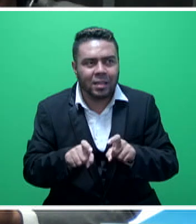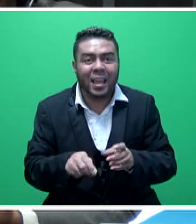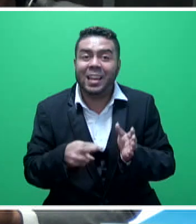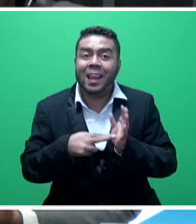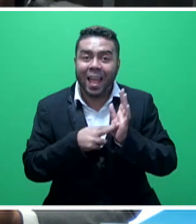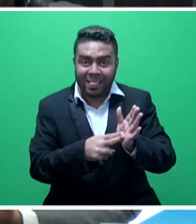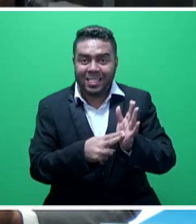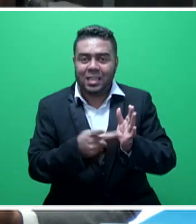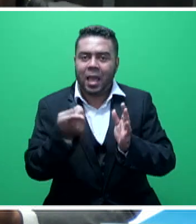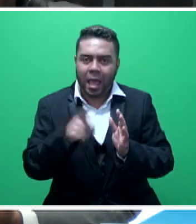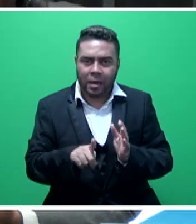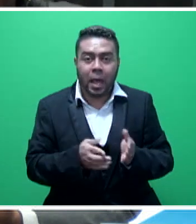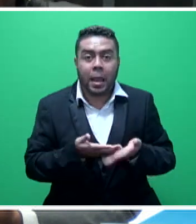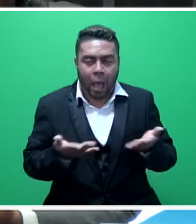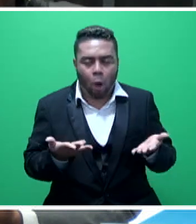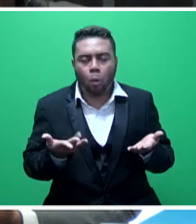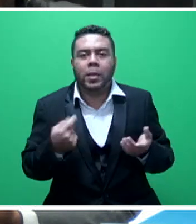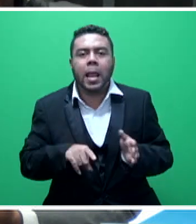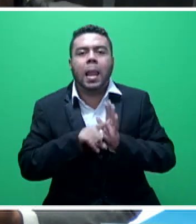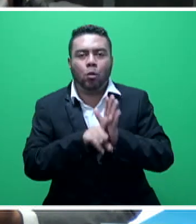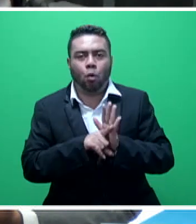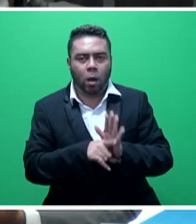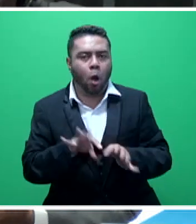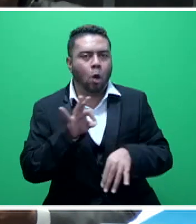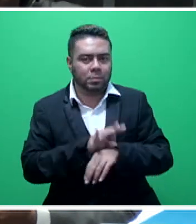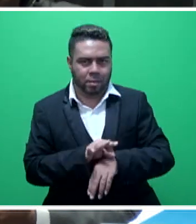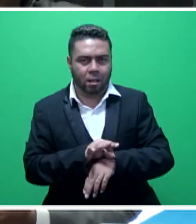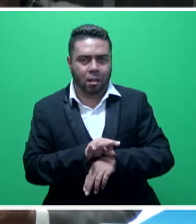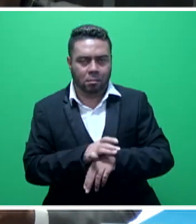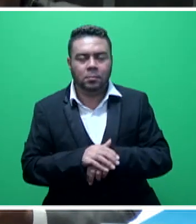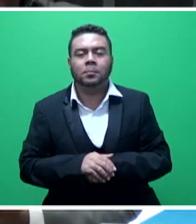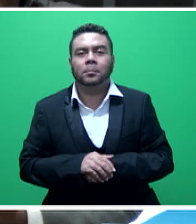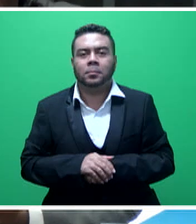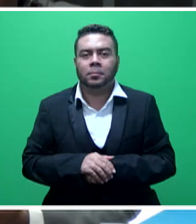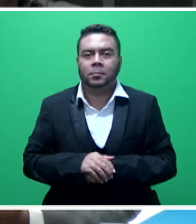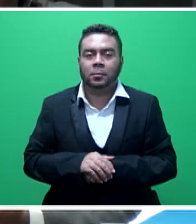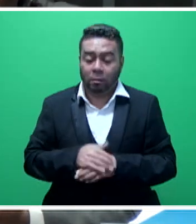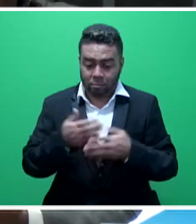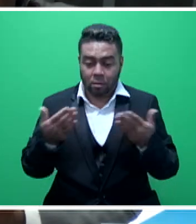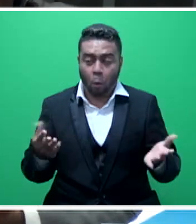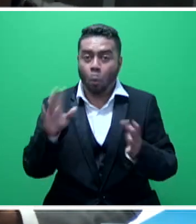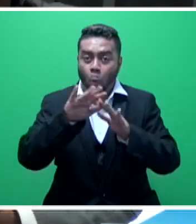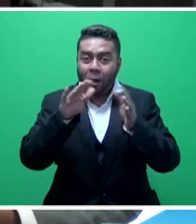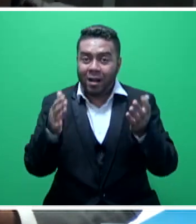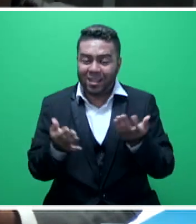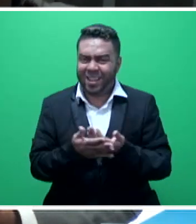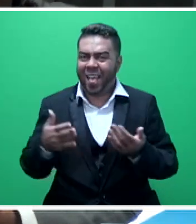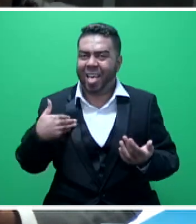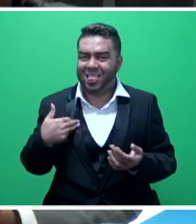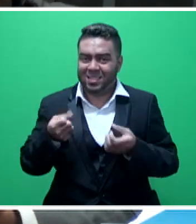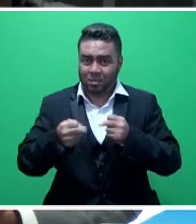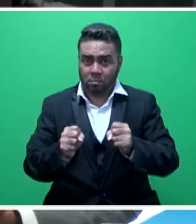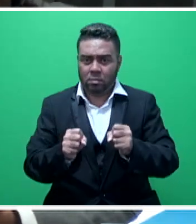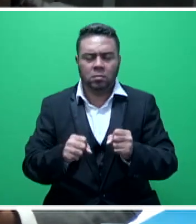Nandi and also now at the moment in Lotoko Hospital. Honourable Speaker, the world health systems